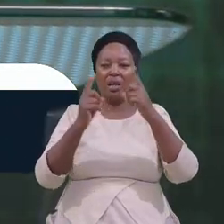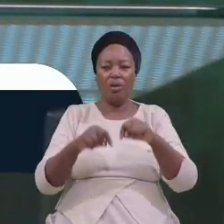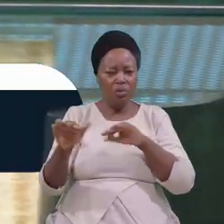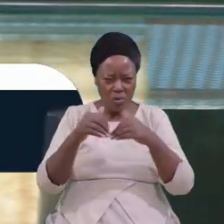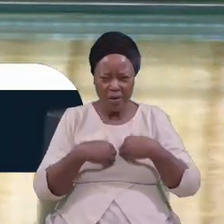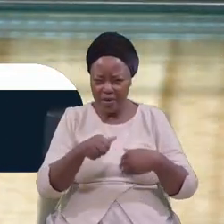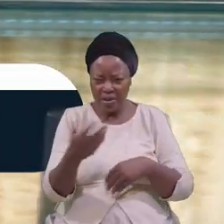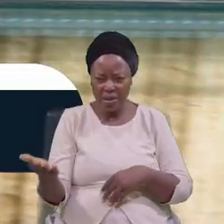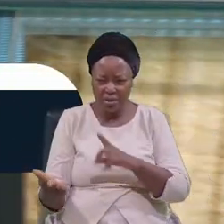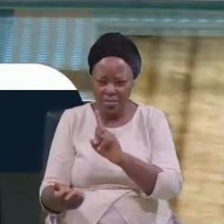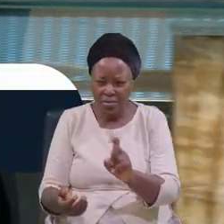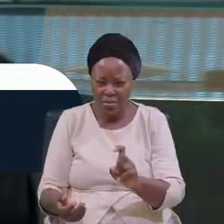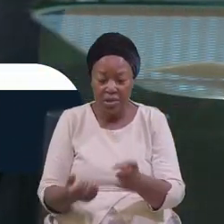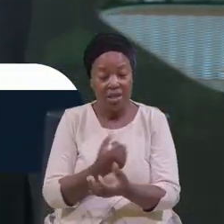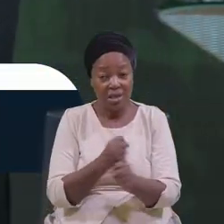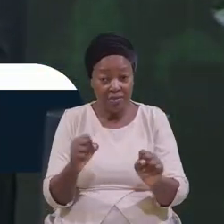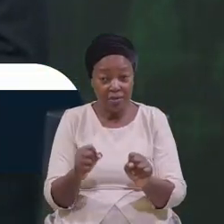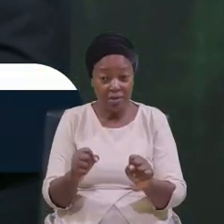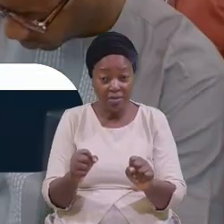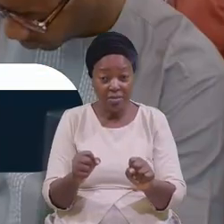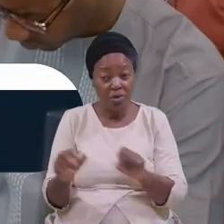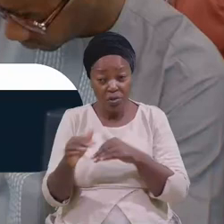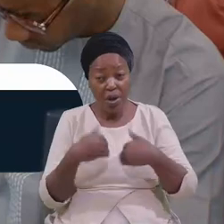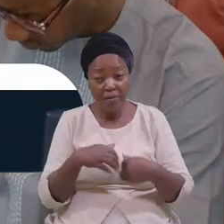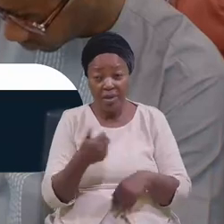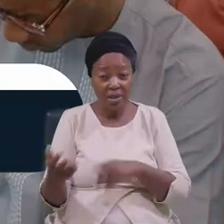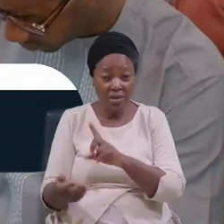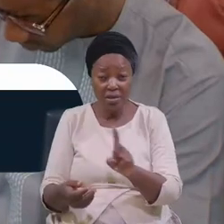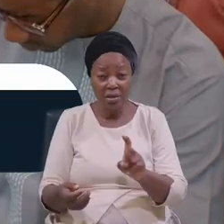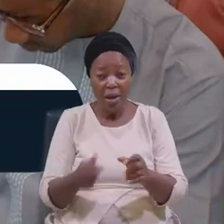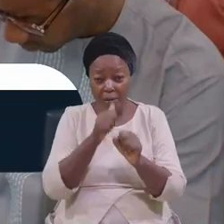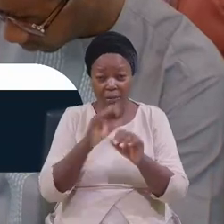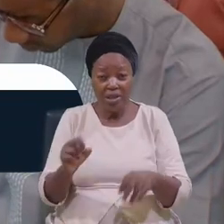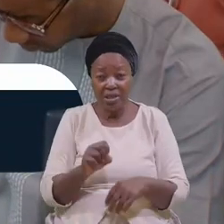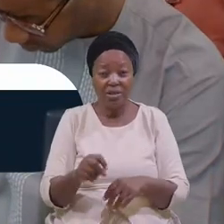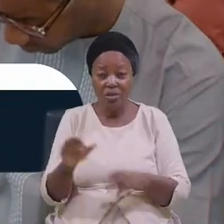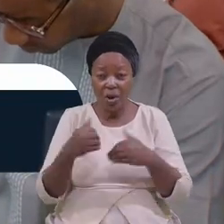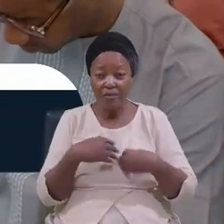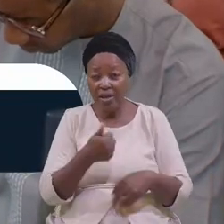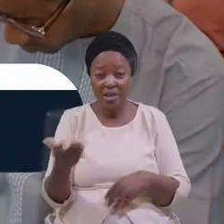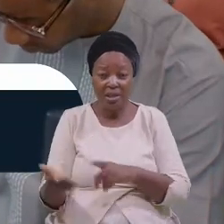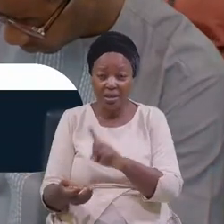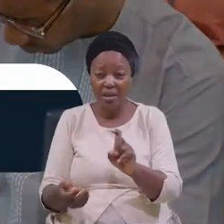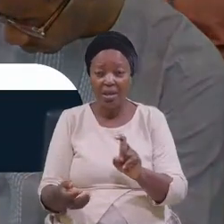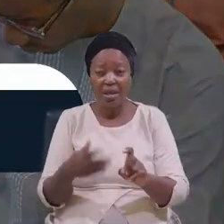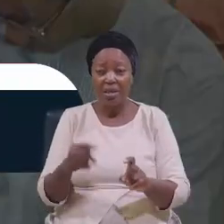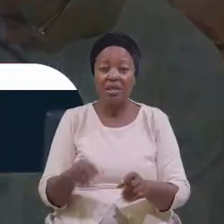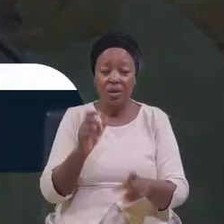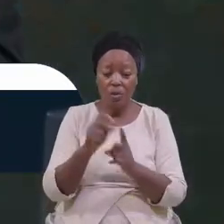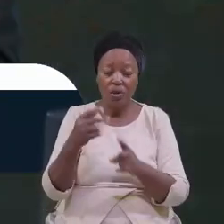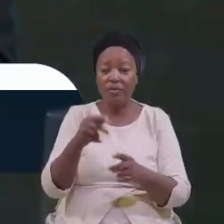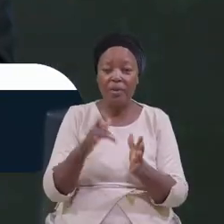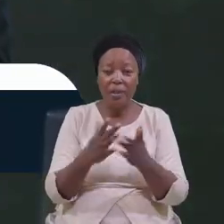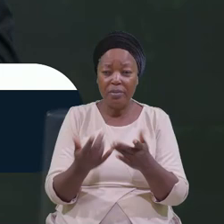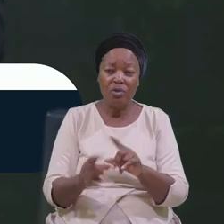anything? Salvation. I said, do you have anything? Blessing. Do you have anything? The doctrine of the Bible. Do you